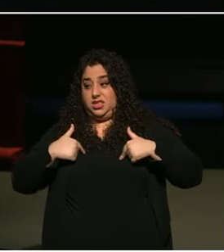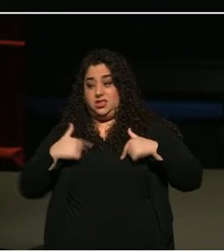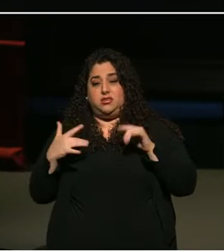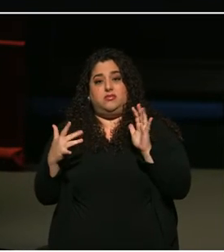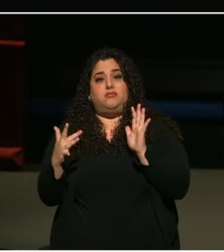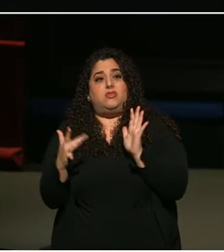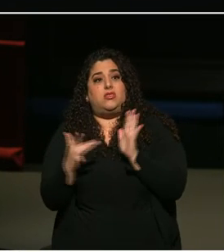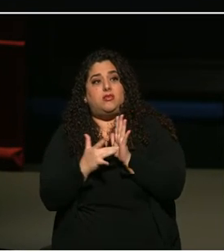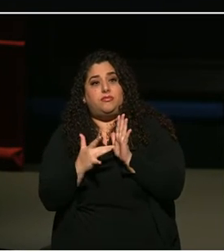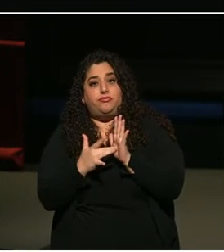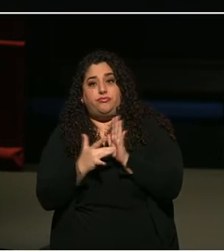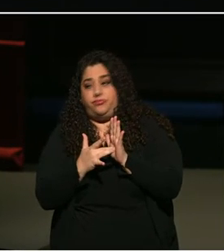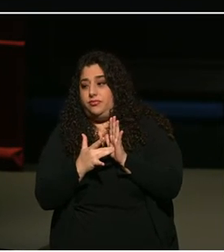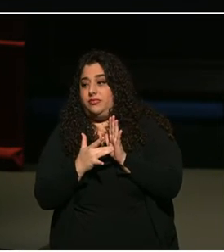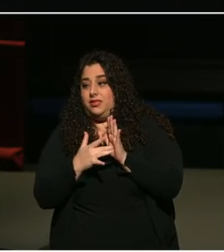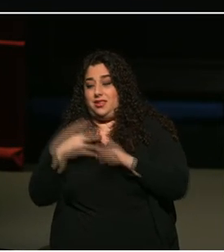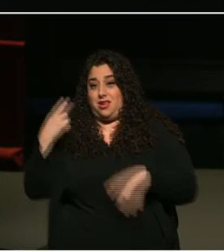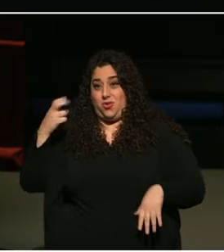I saw this,